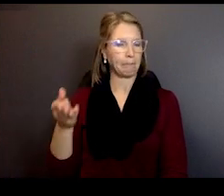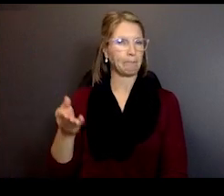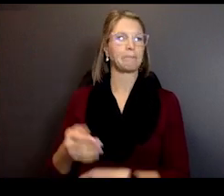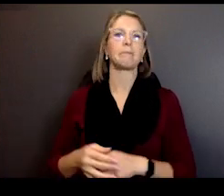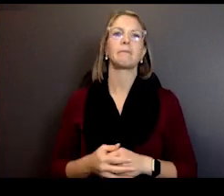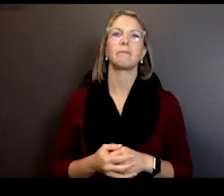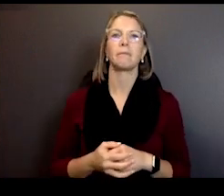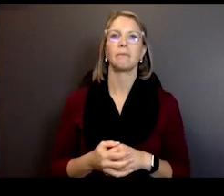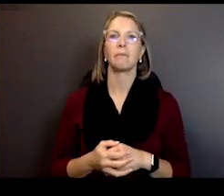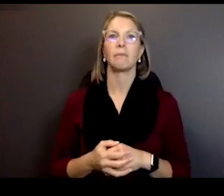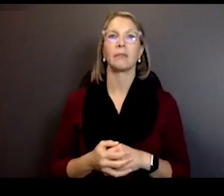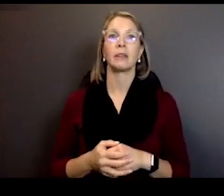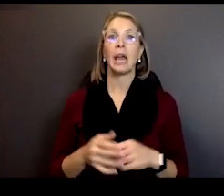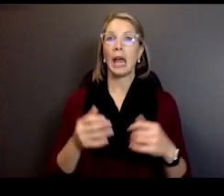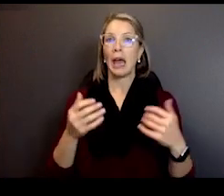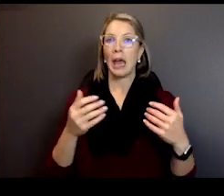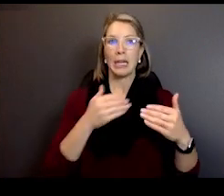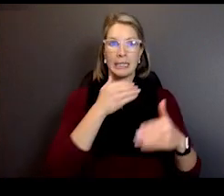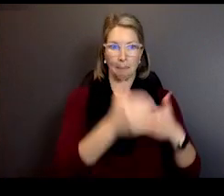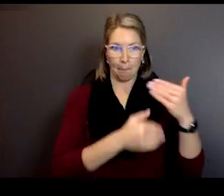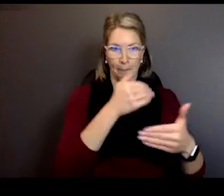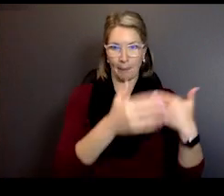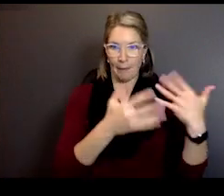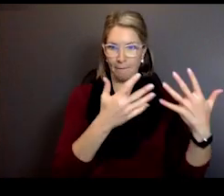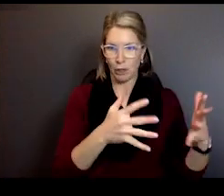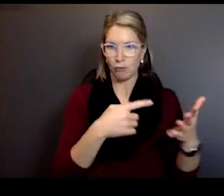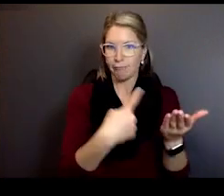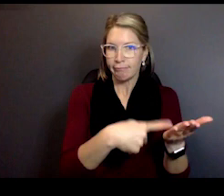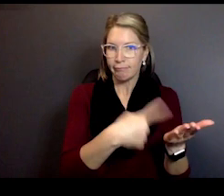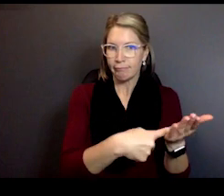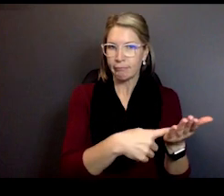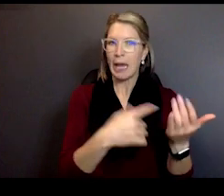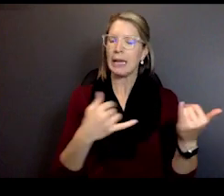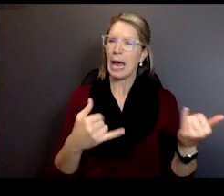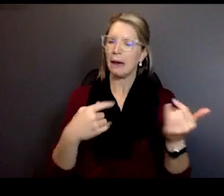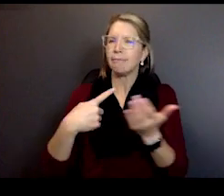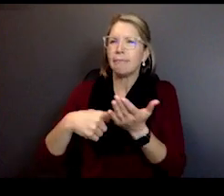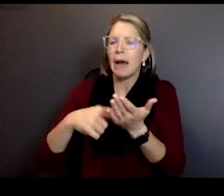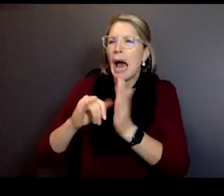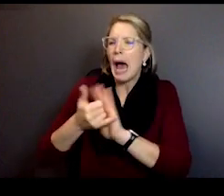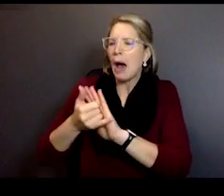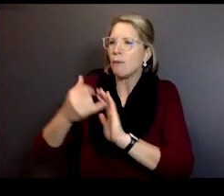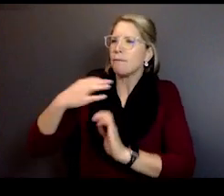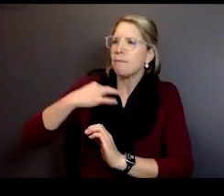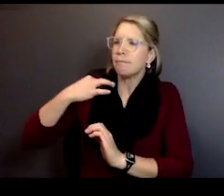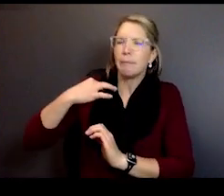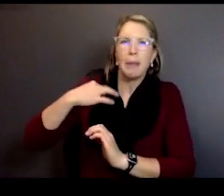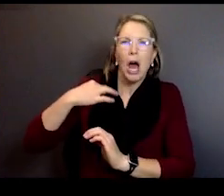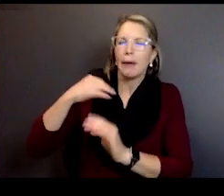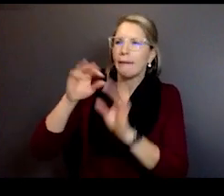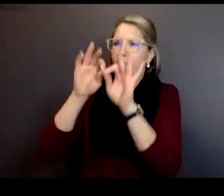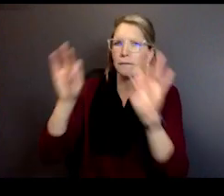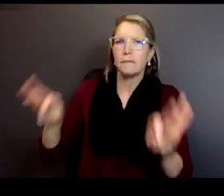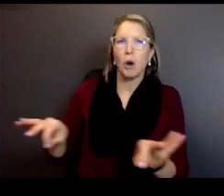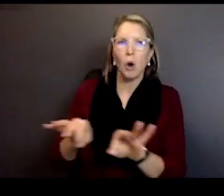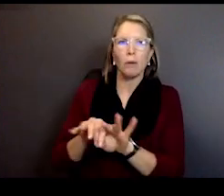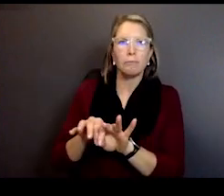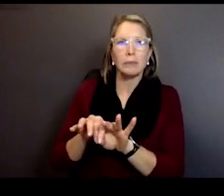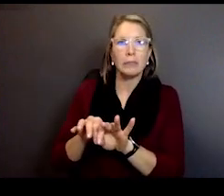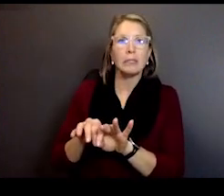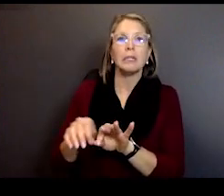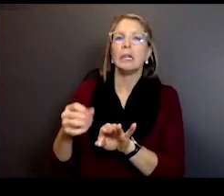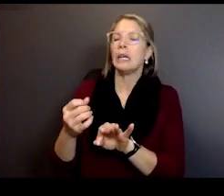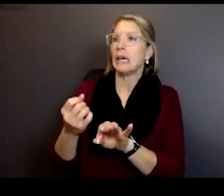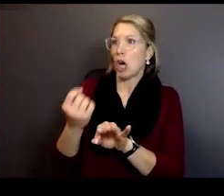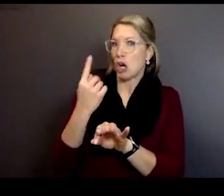Now that we've gone over the steps, let's take a look at how to fill out the application form. Whether you're using a printed form or the app,